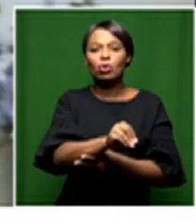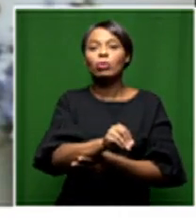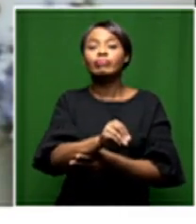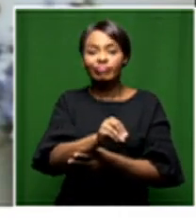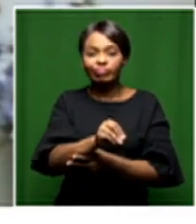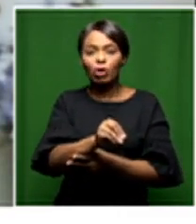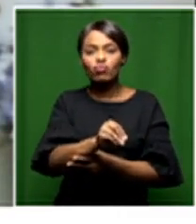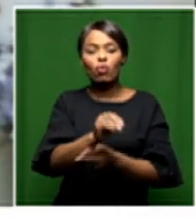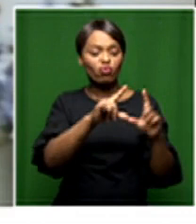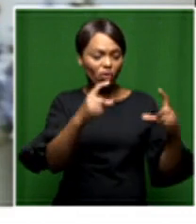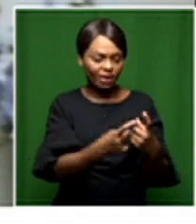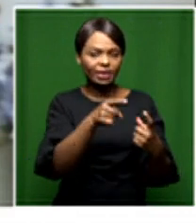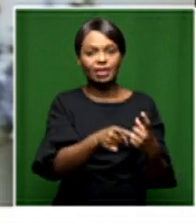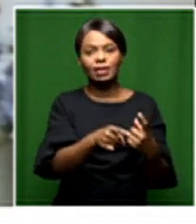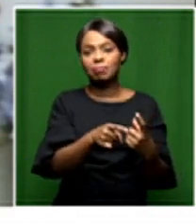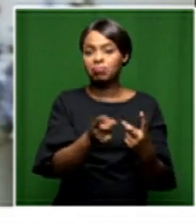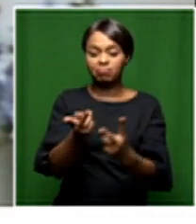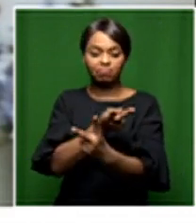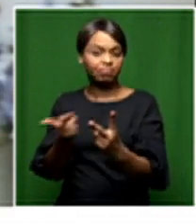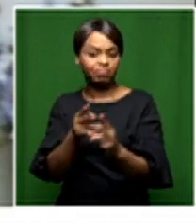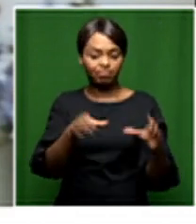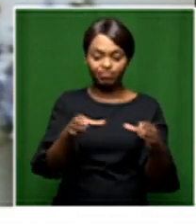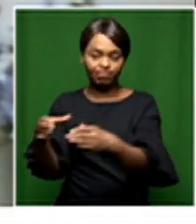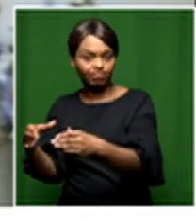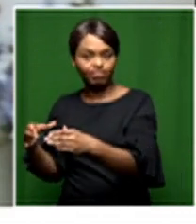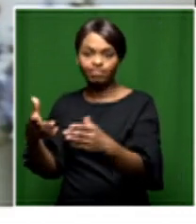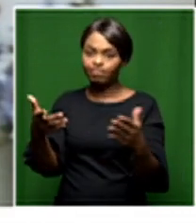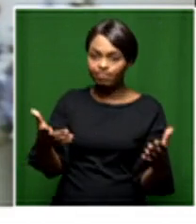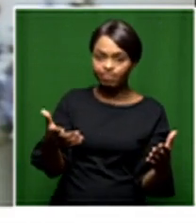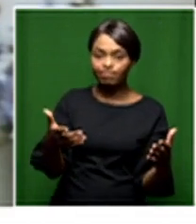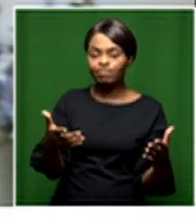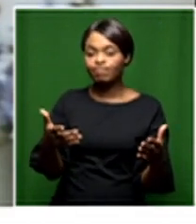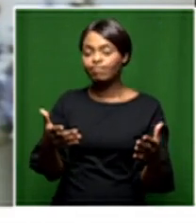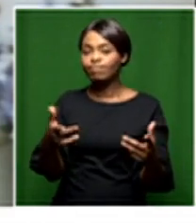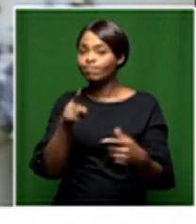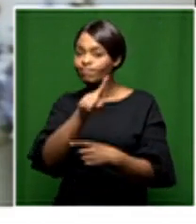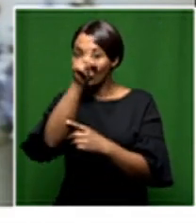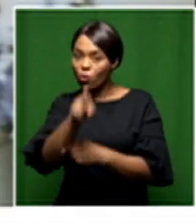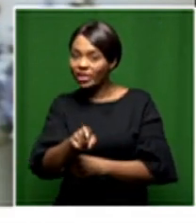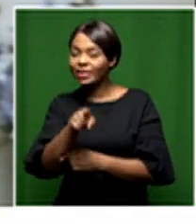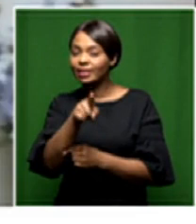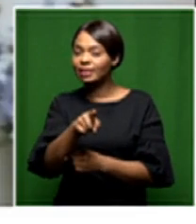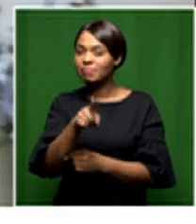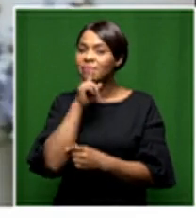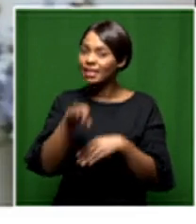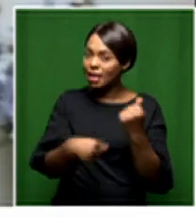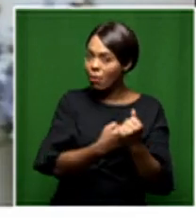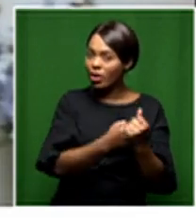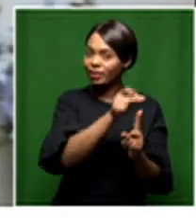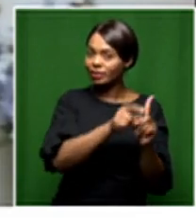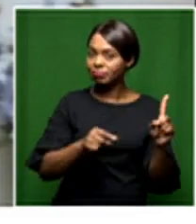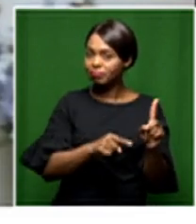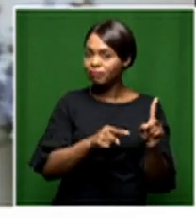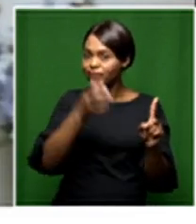is whether there will be a bigger, the question whether there will be a bigger upwelling of support for the